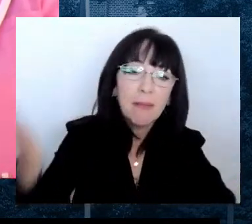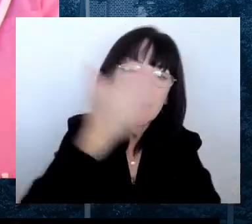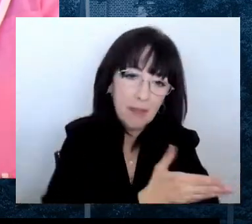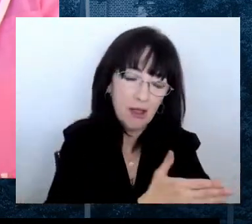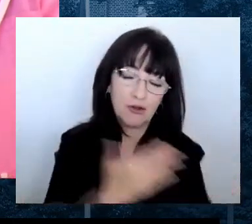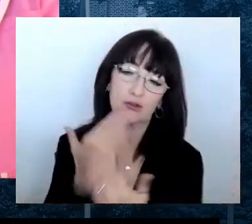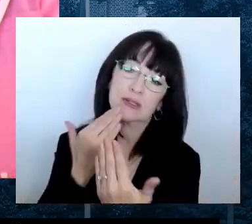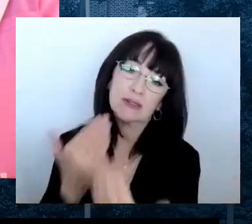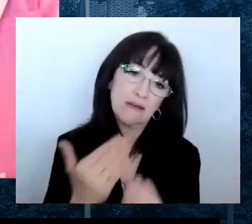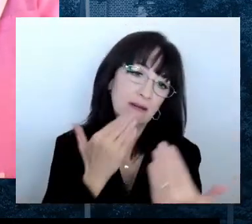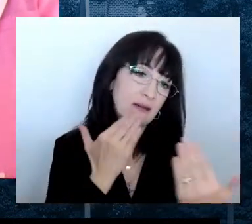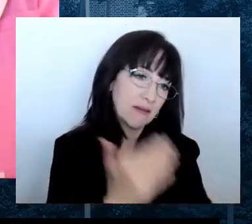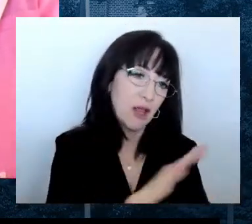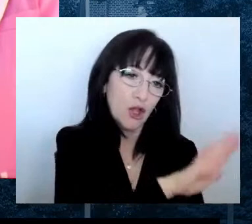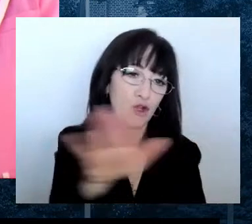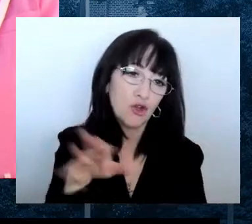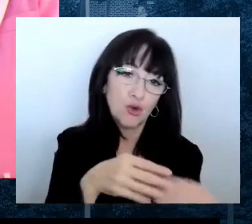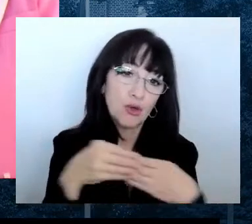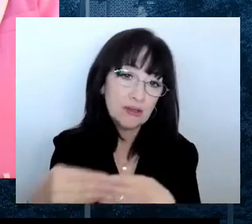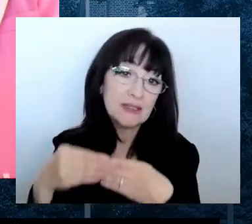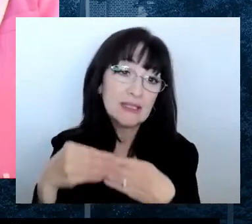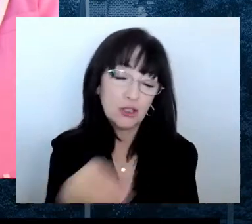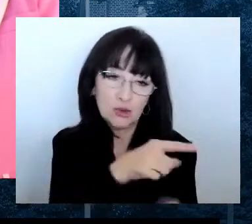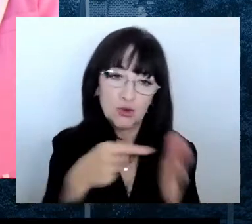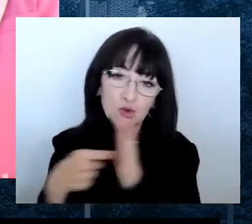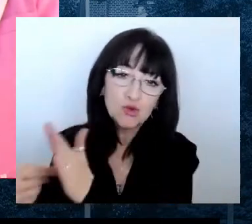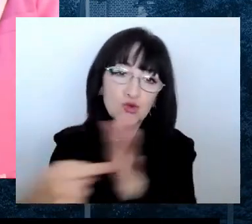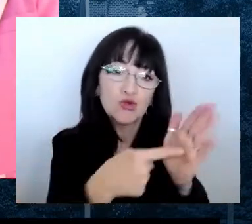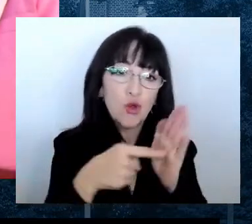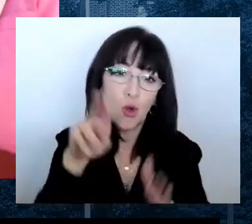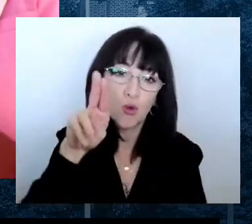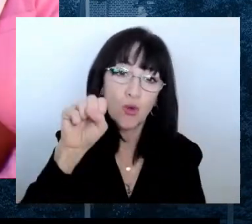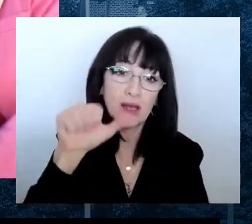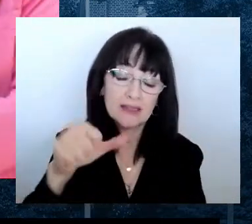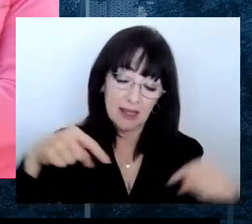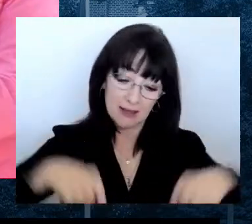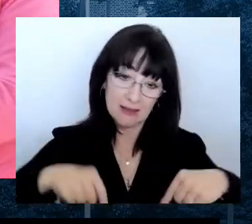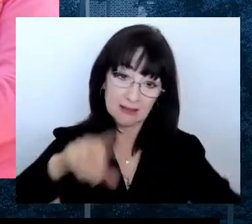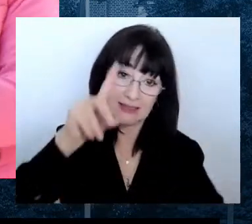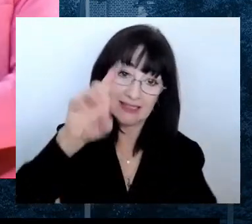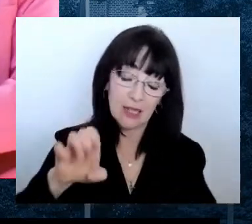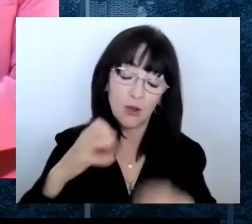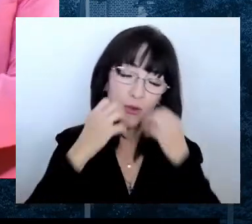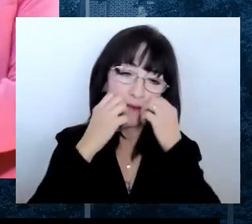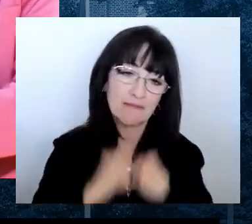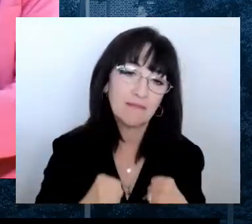who showed the nation that Delaware cares. Thank you so much.